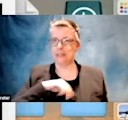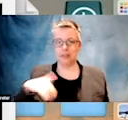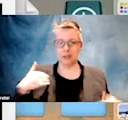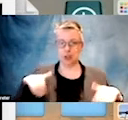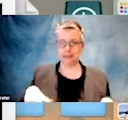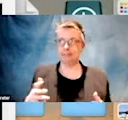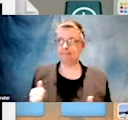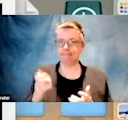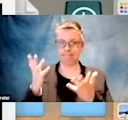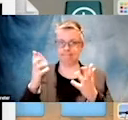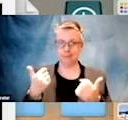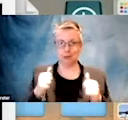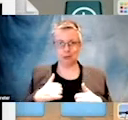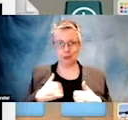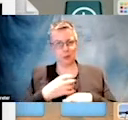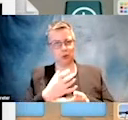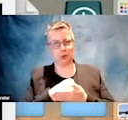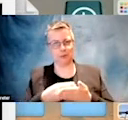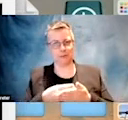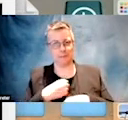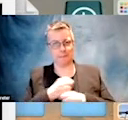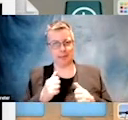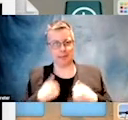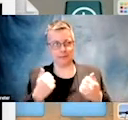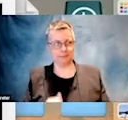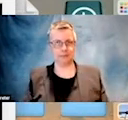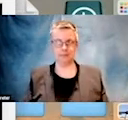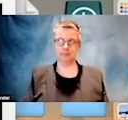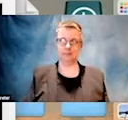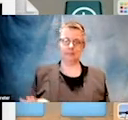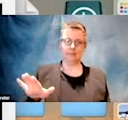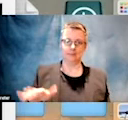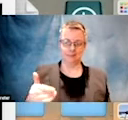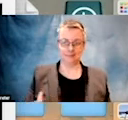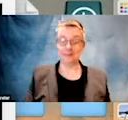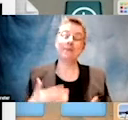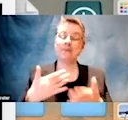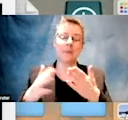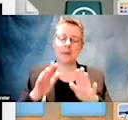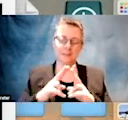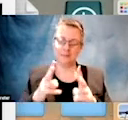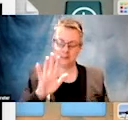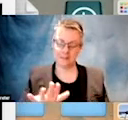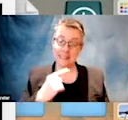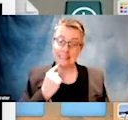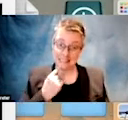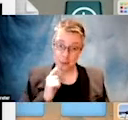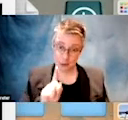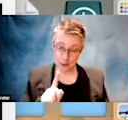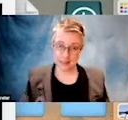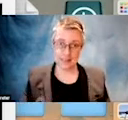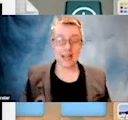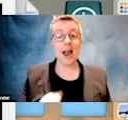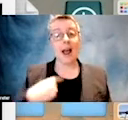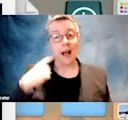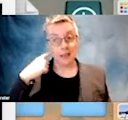trying to make a living. Um, but I, in all seriousness, I